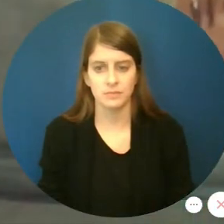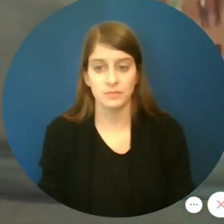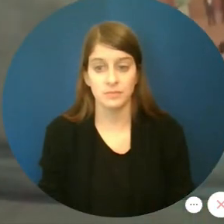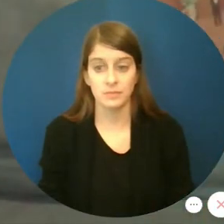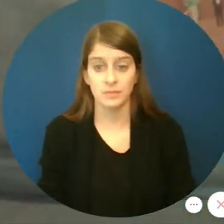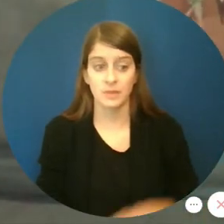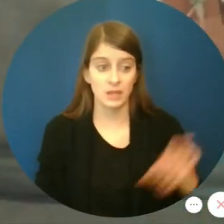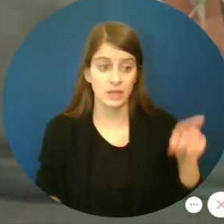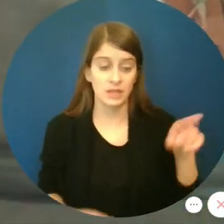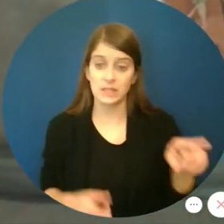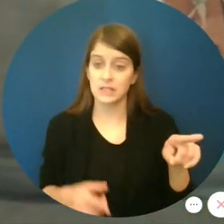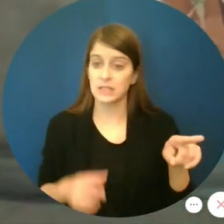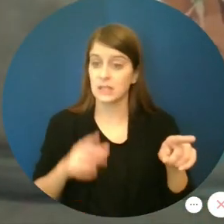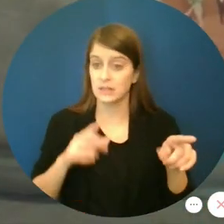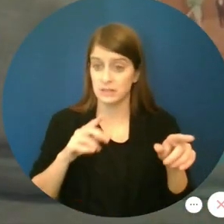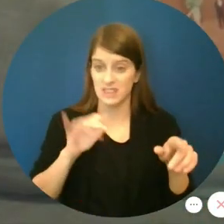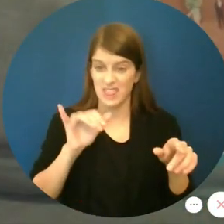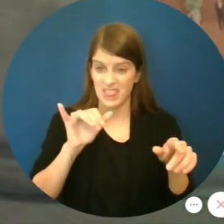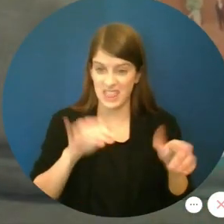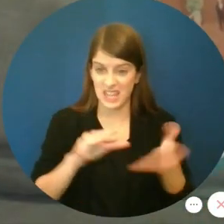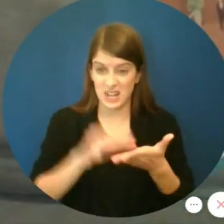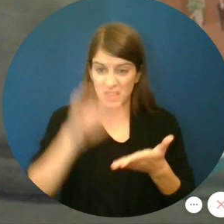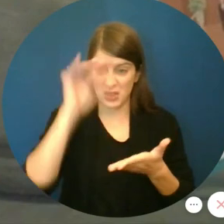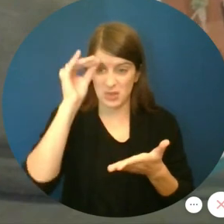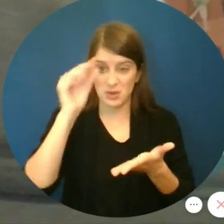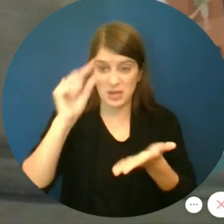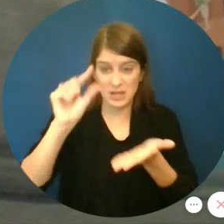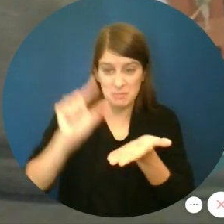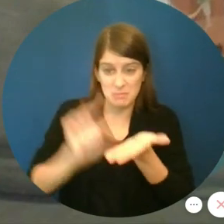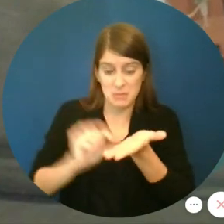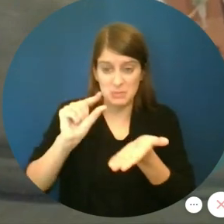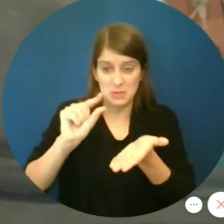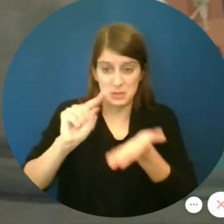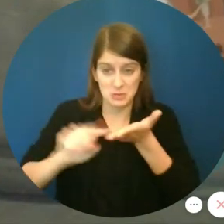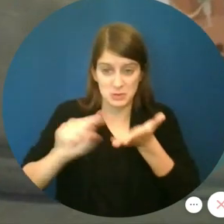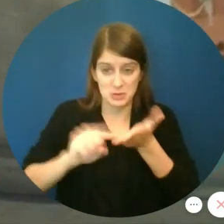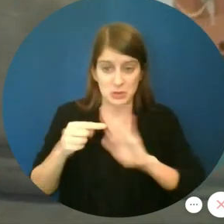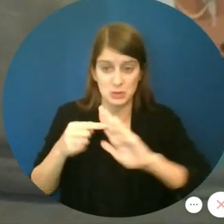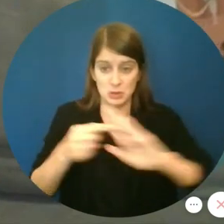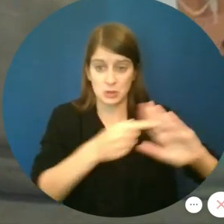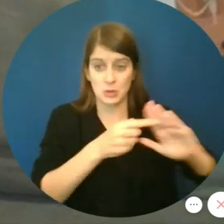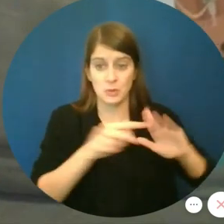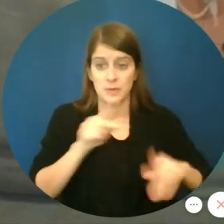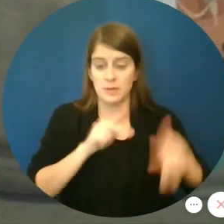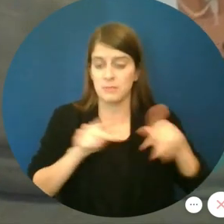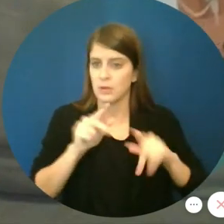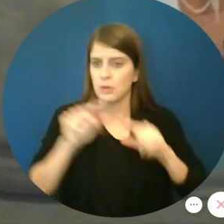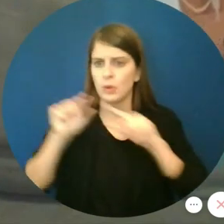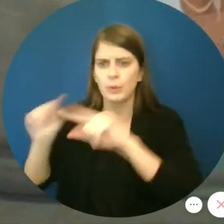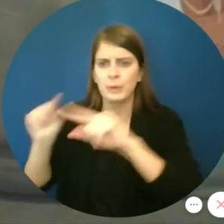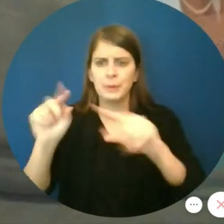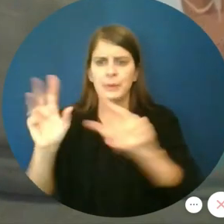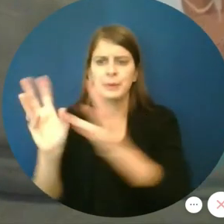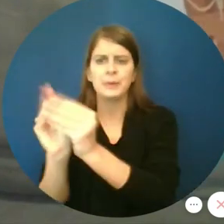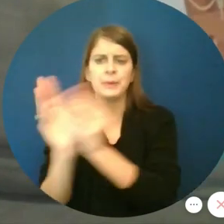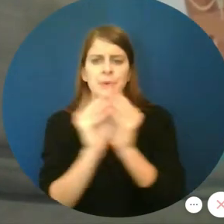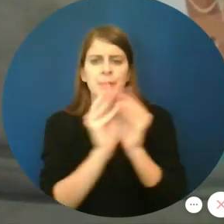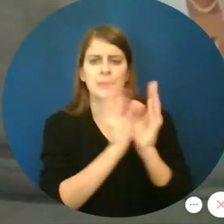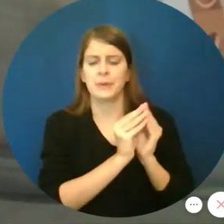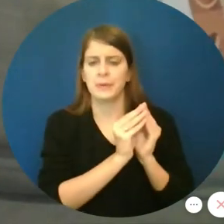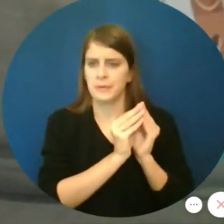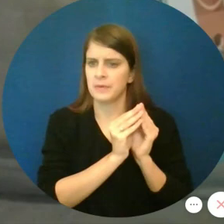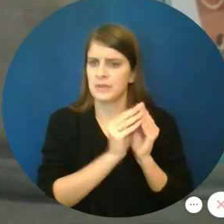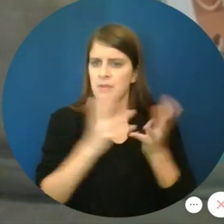Ernest published his research findings in many scientific papers. He traveled to conferences to share his ideas, and he won the